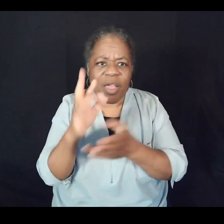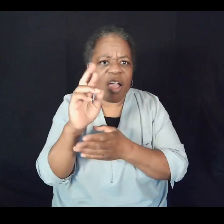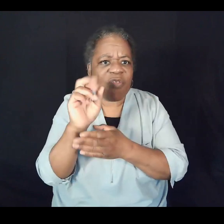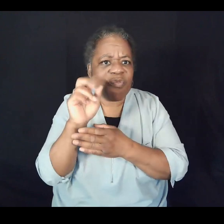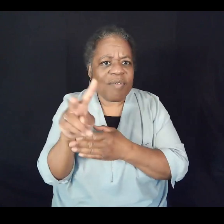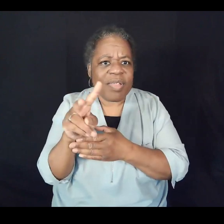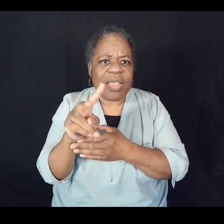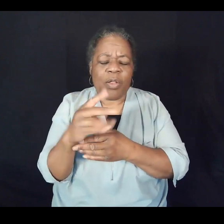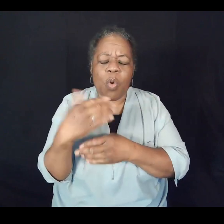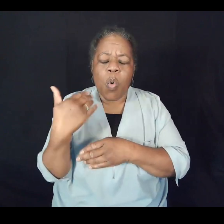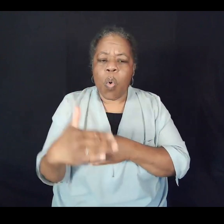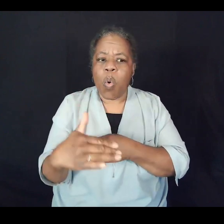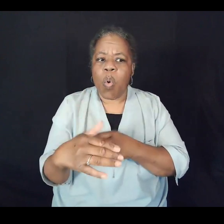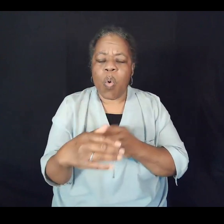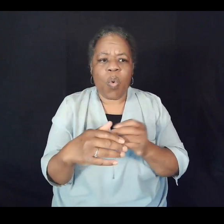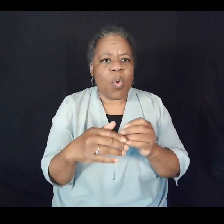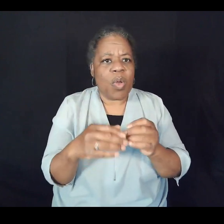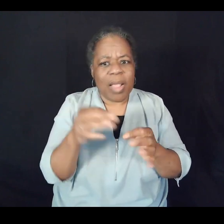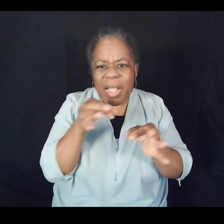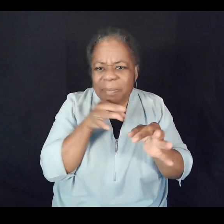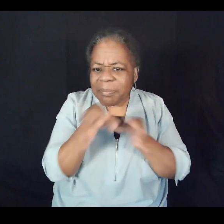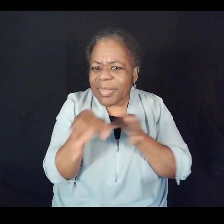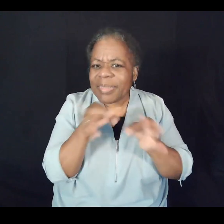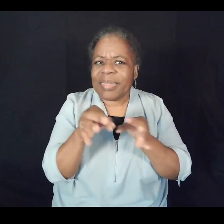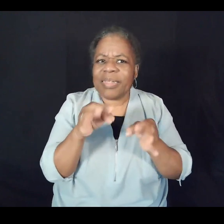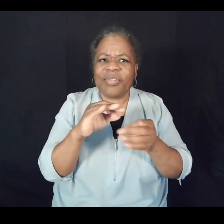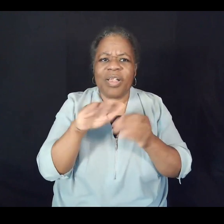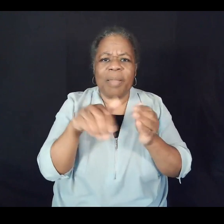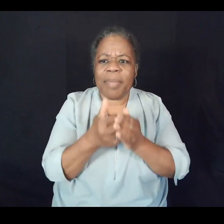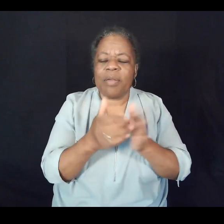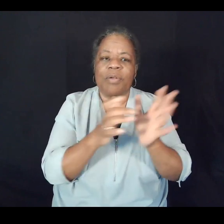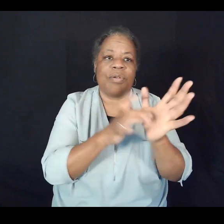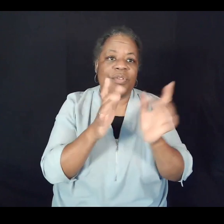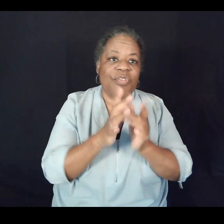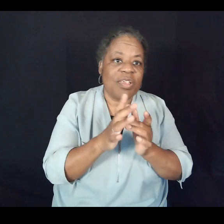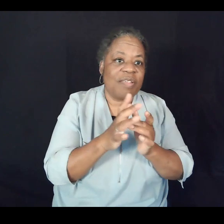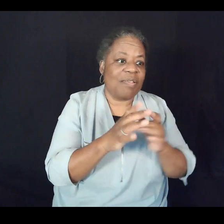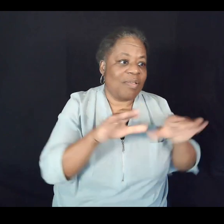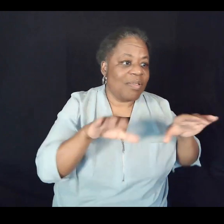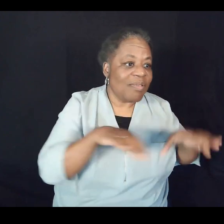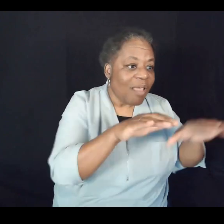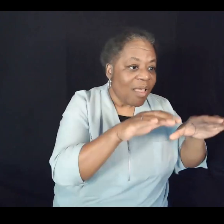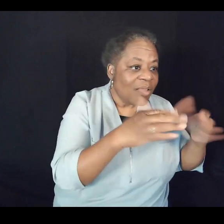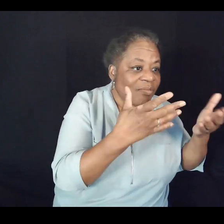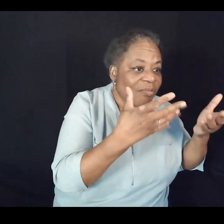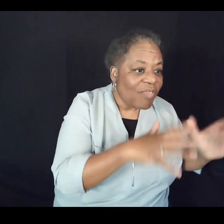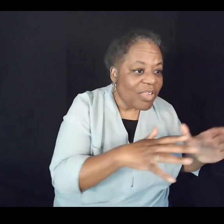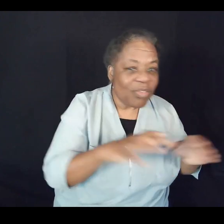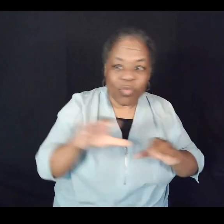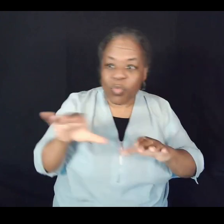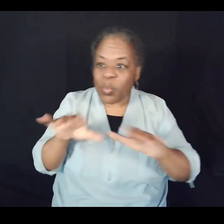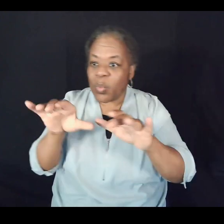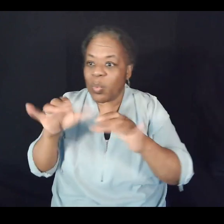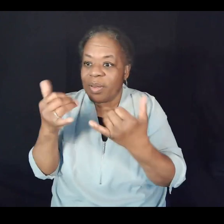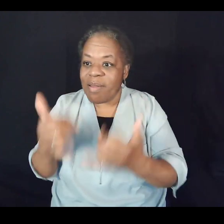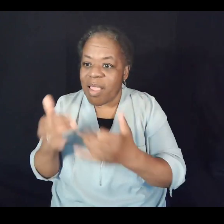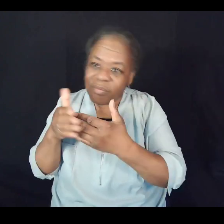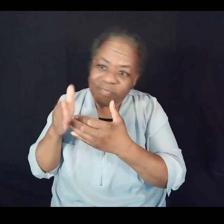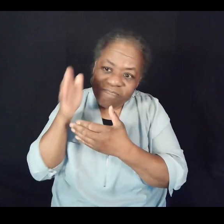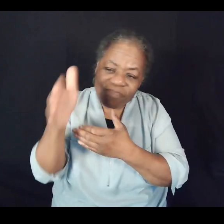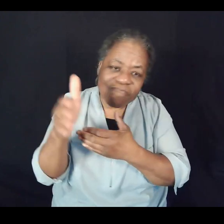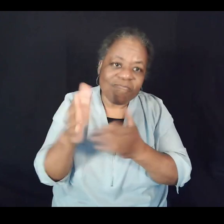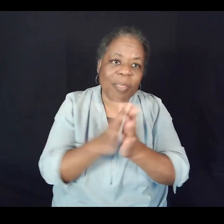misunderstood. An extraordinary message about Jesus and what he has done and what he is doing. So the book of